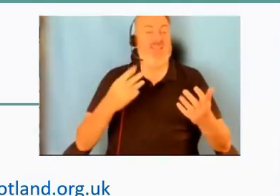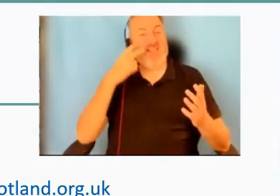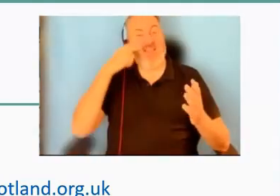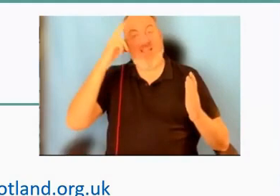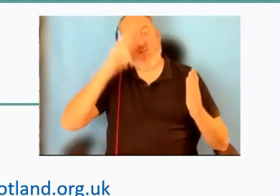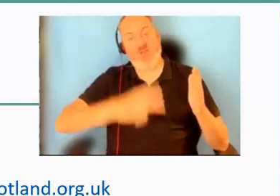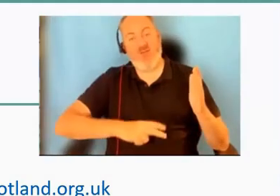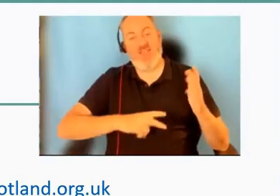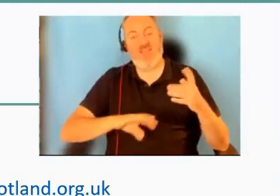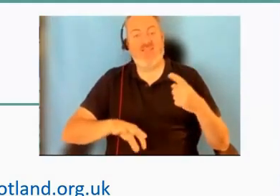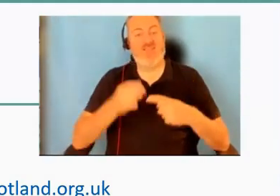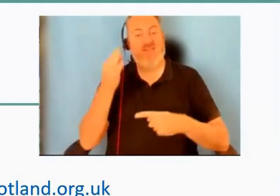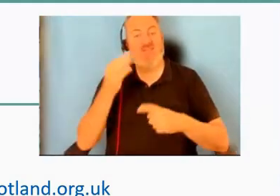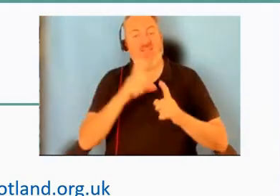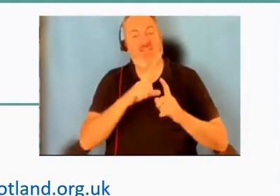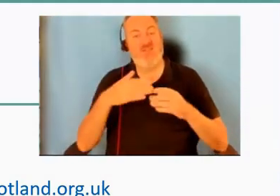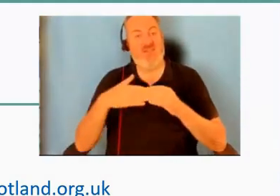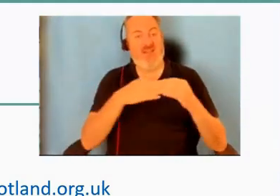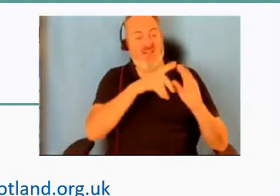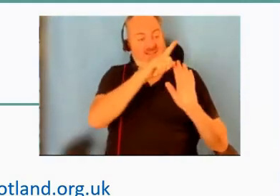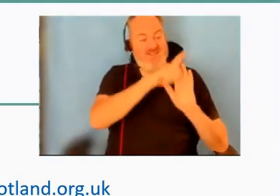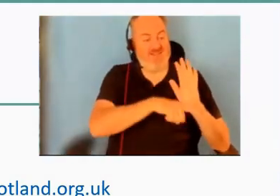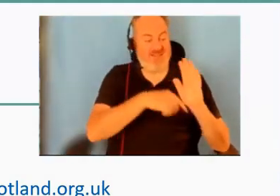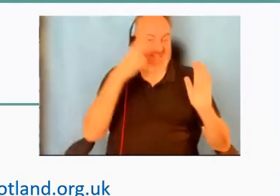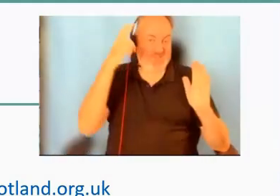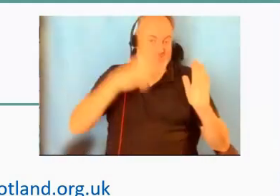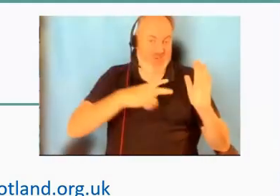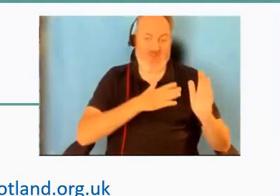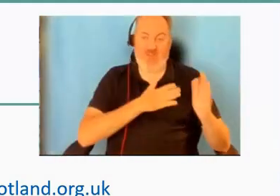read the Discover Digital Guide if you're wanting to learn a wee